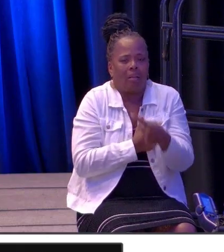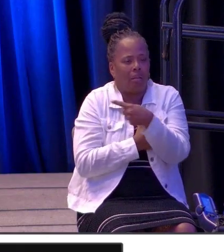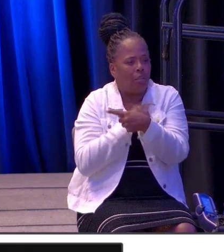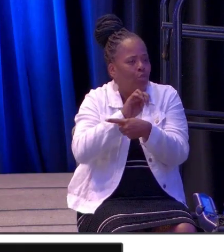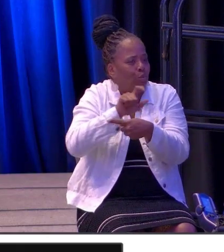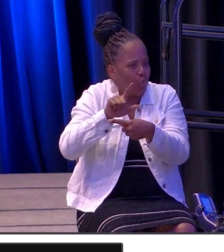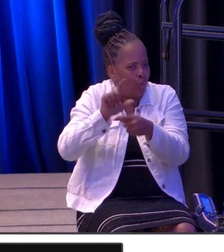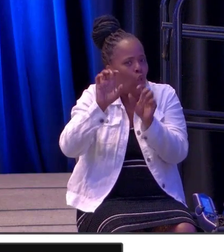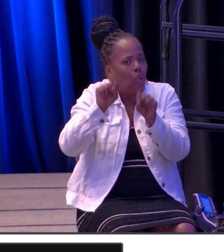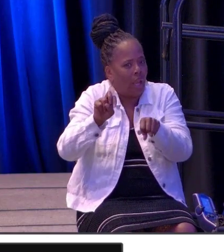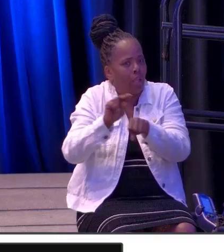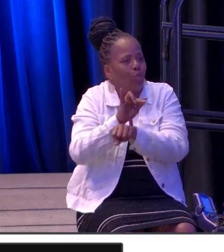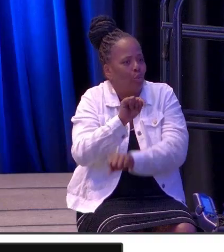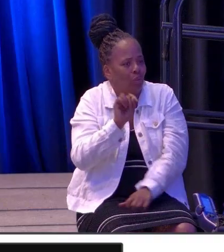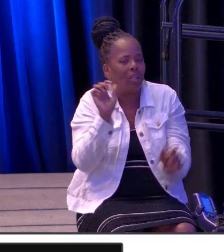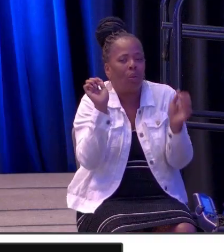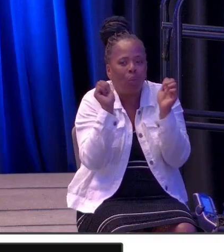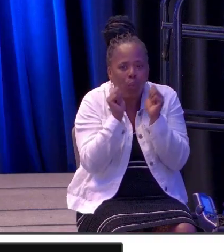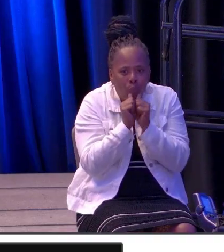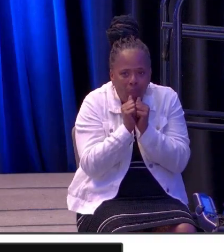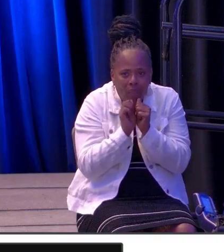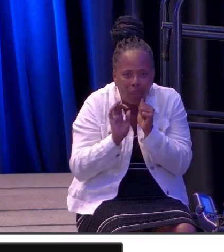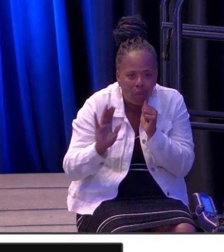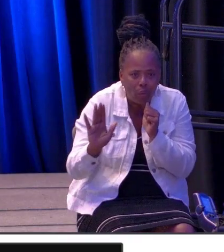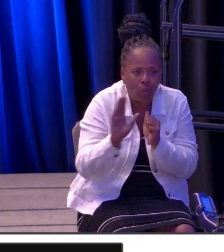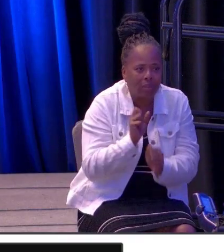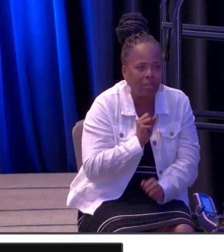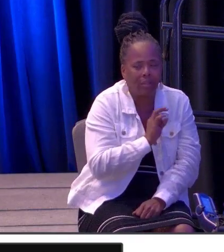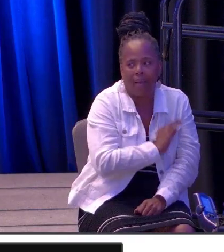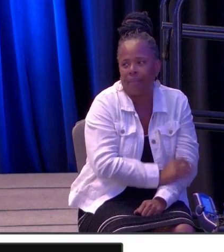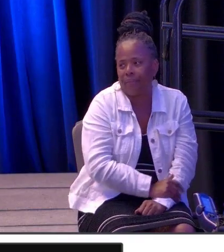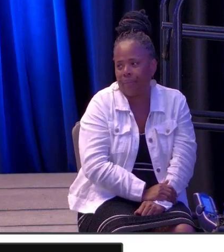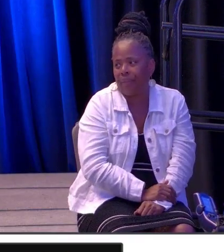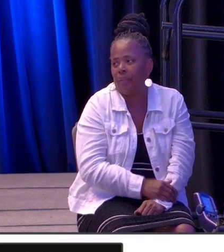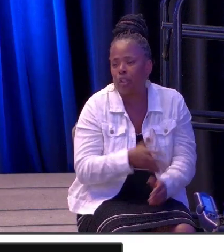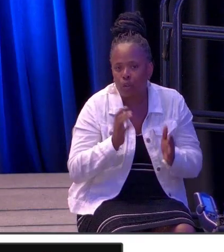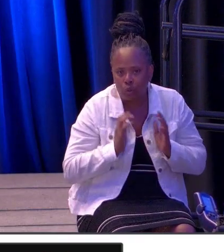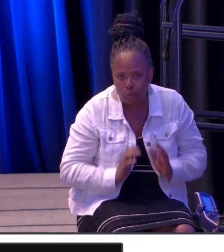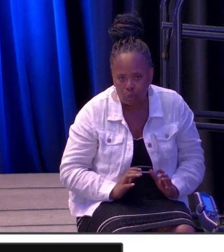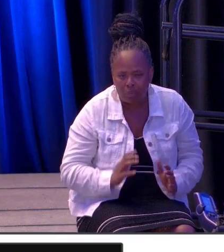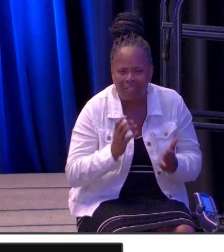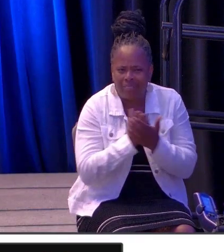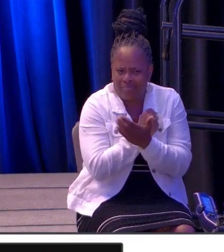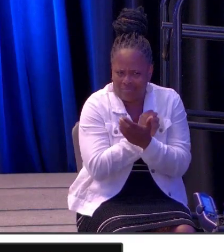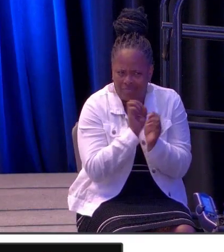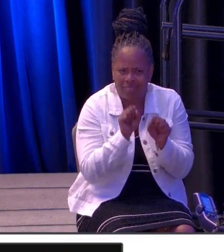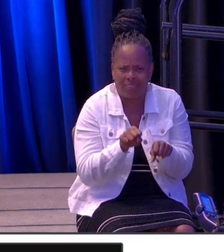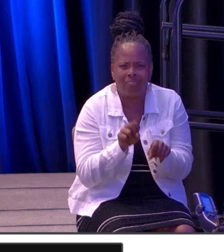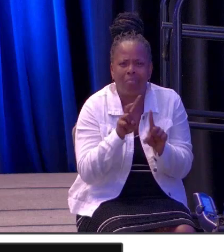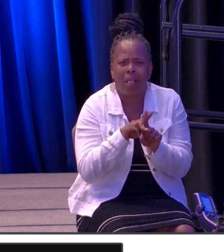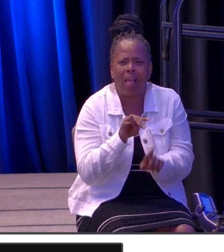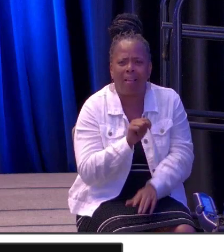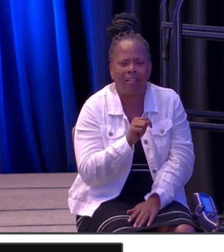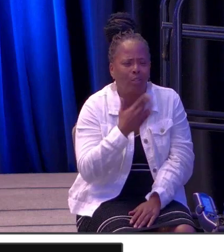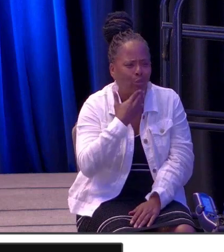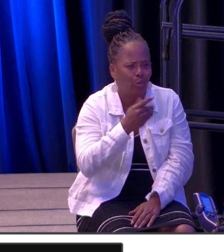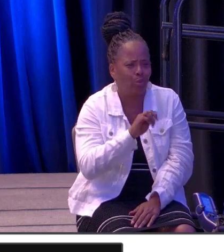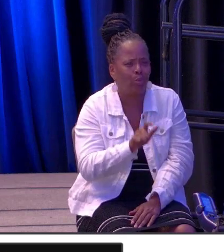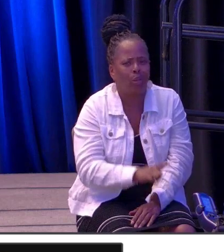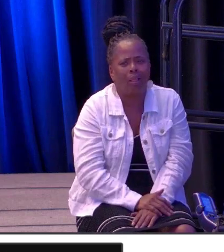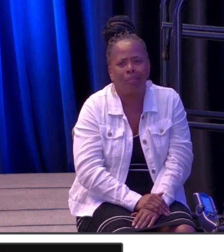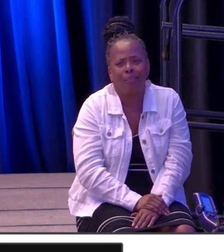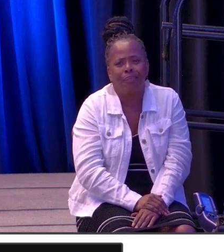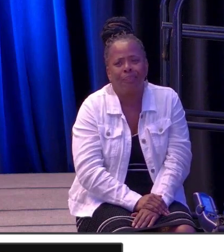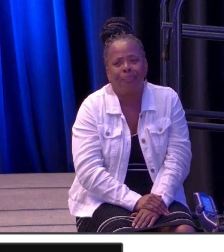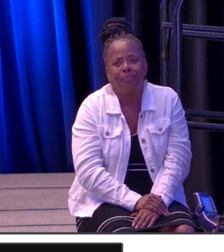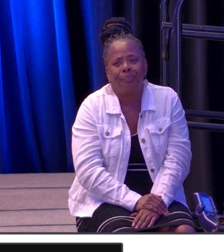to be able to use with your staff and with your consumers. I think it's a great tool to use.